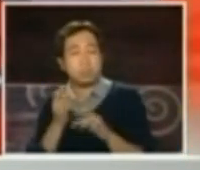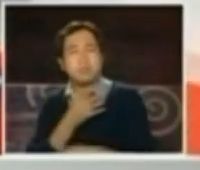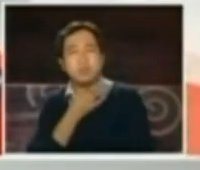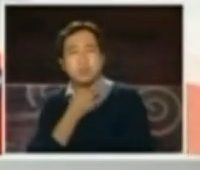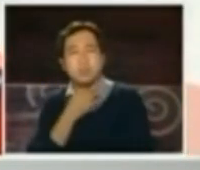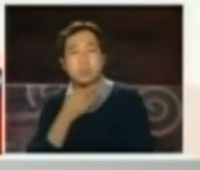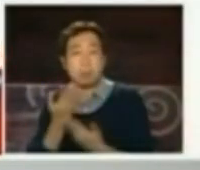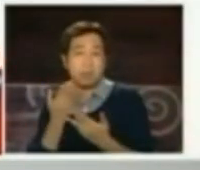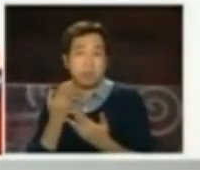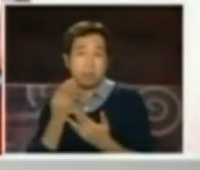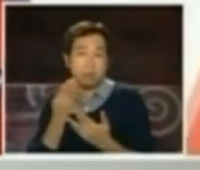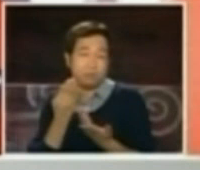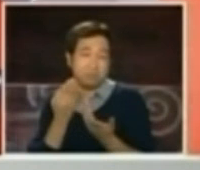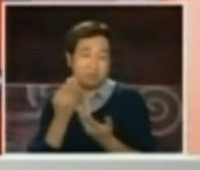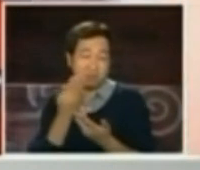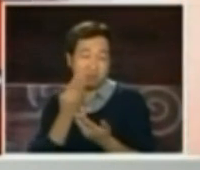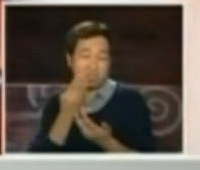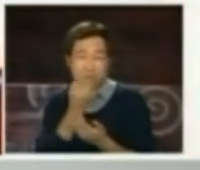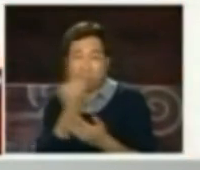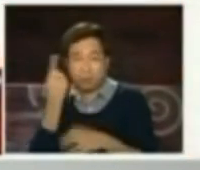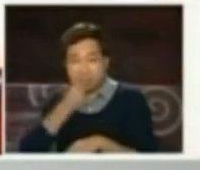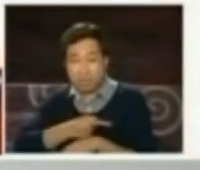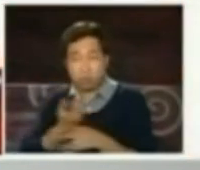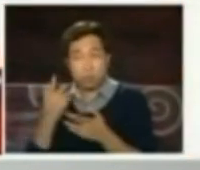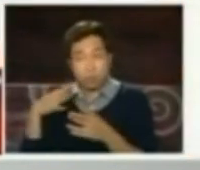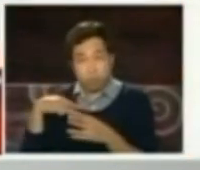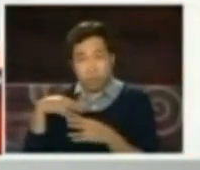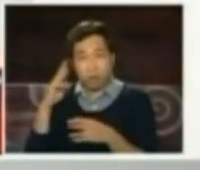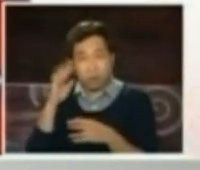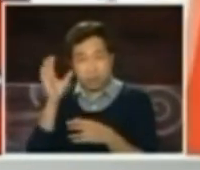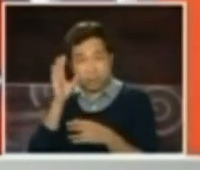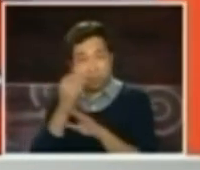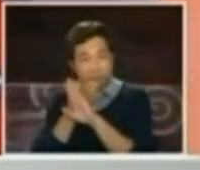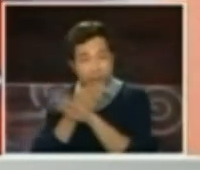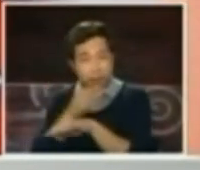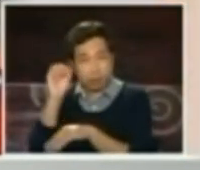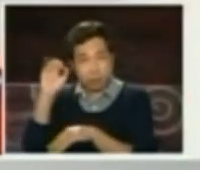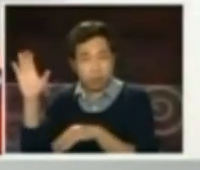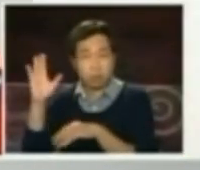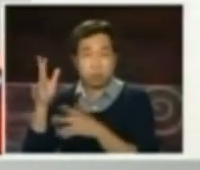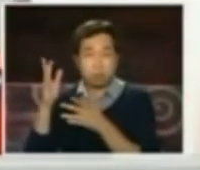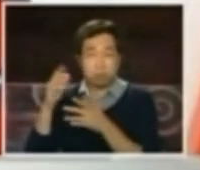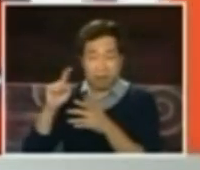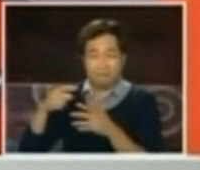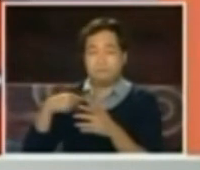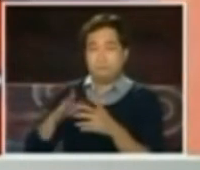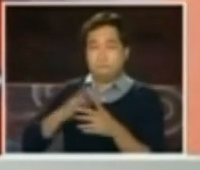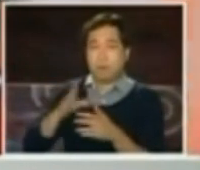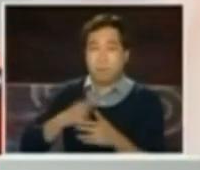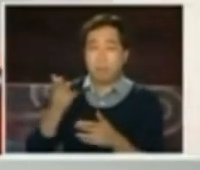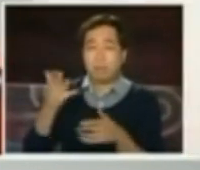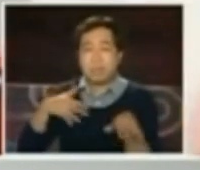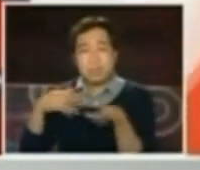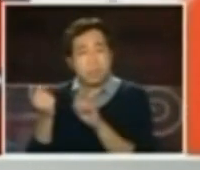days? Will they wait for the Chief Justice to return to the Supreme Court? Will he say his goodbyes? Because this is the